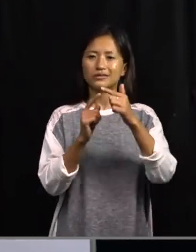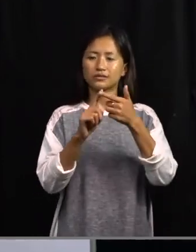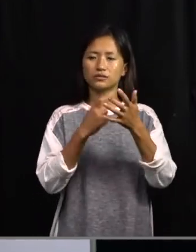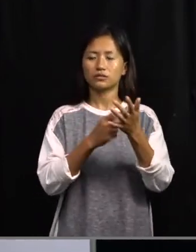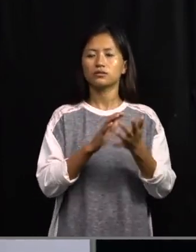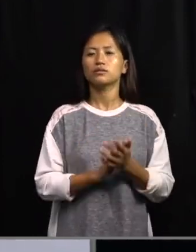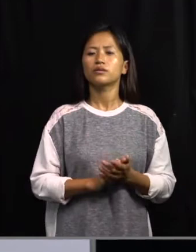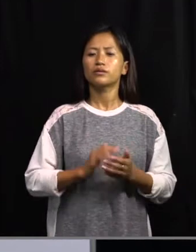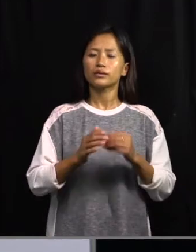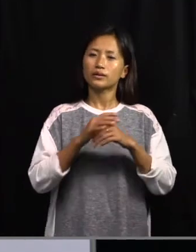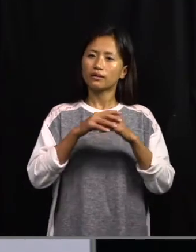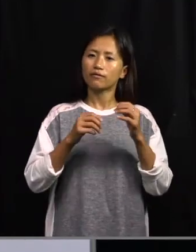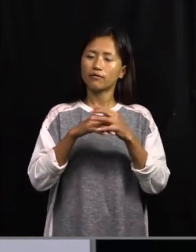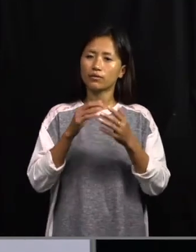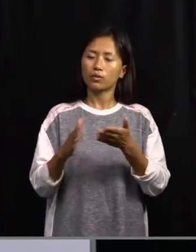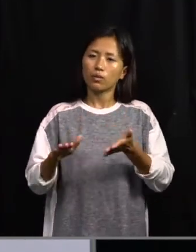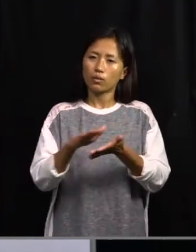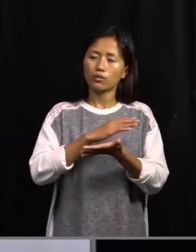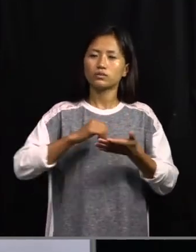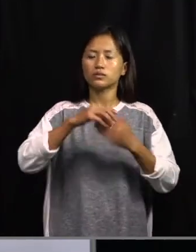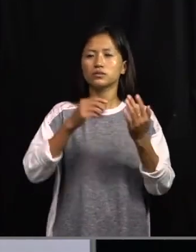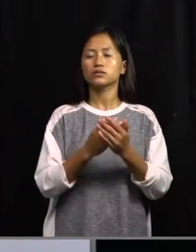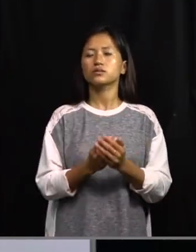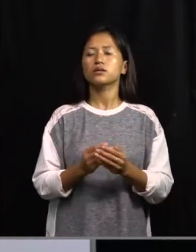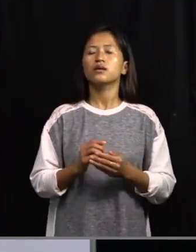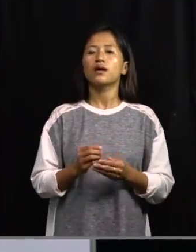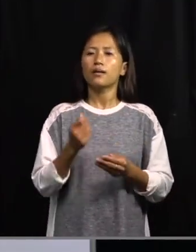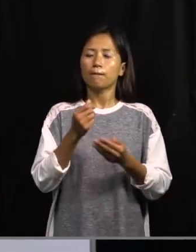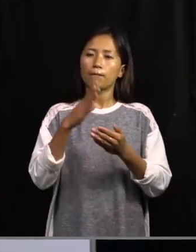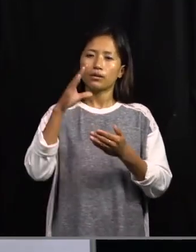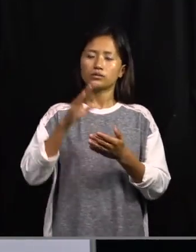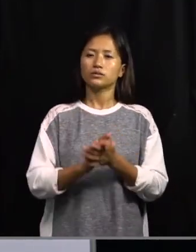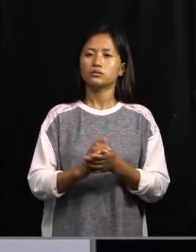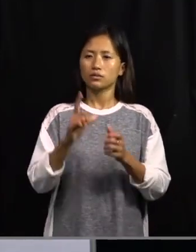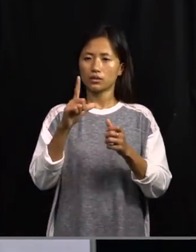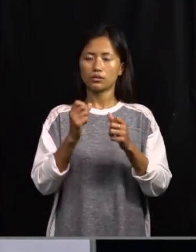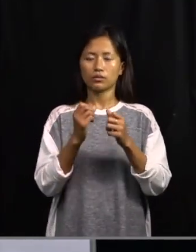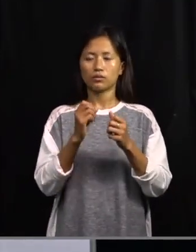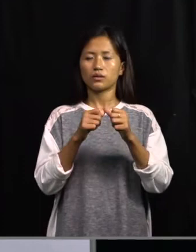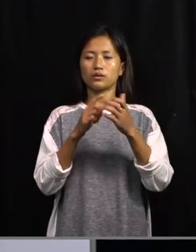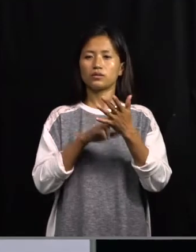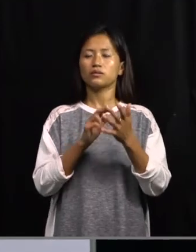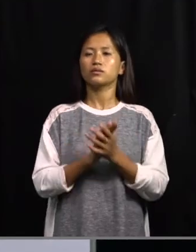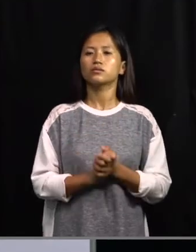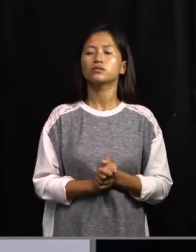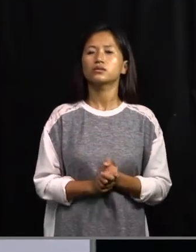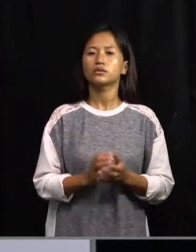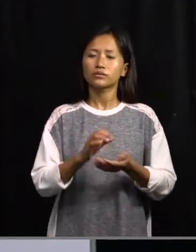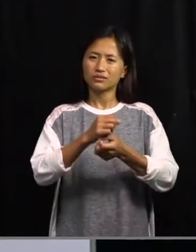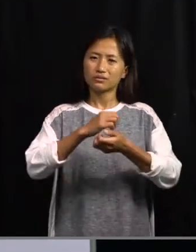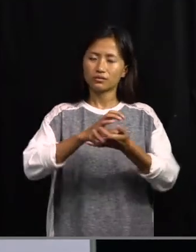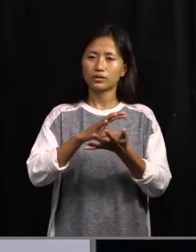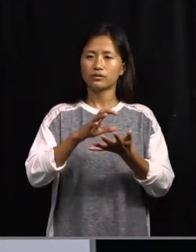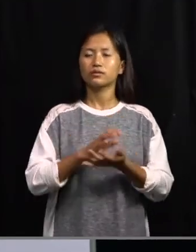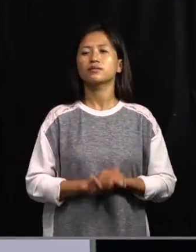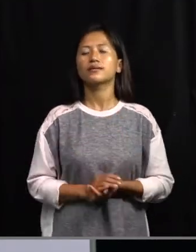all this loan amount, that means when the government borrows money to the state government, they are creating an asset. Those are